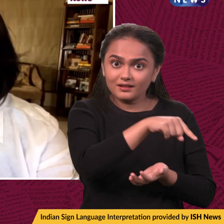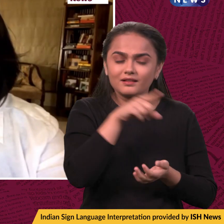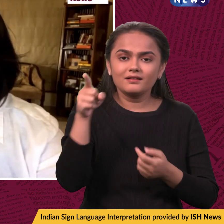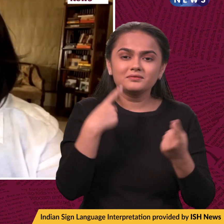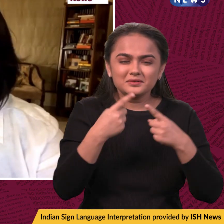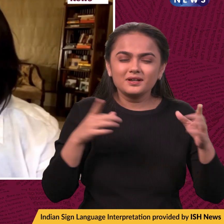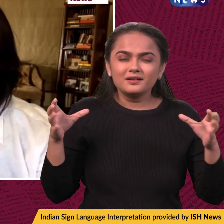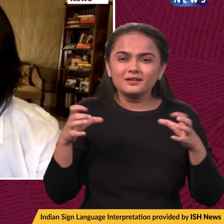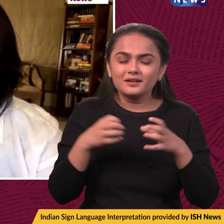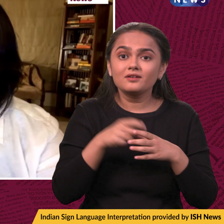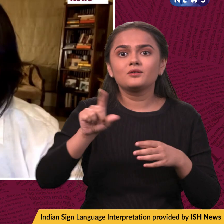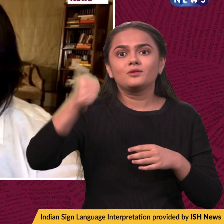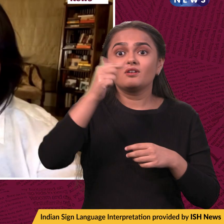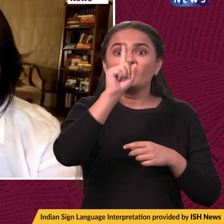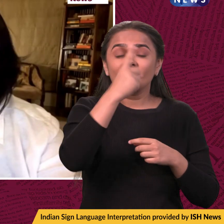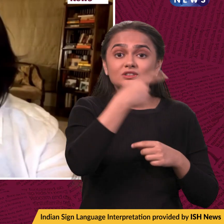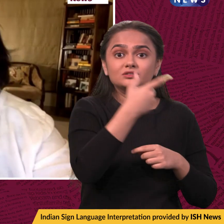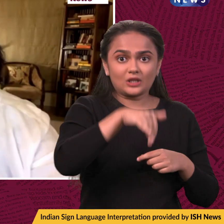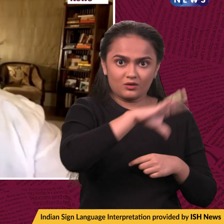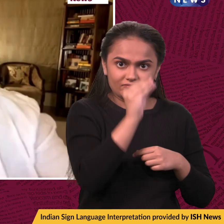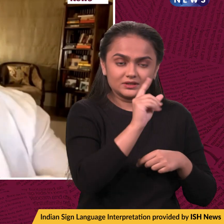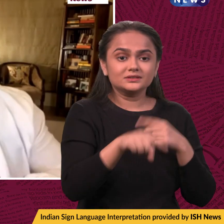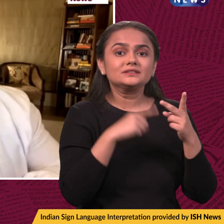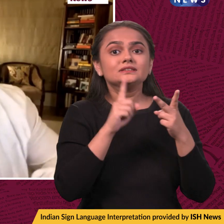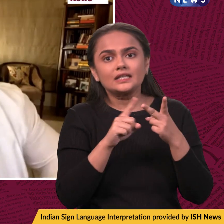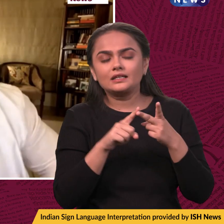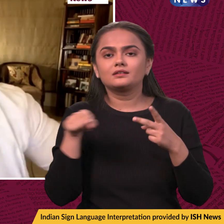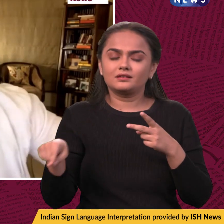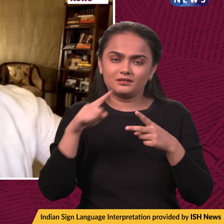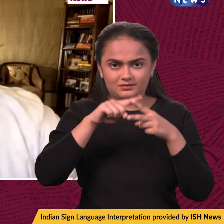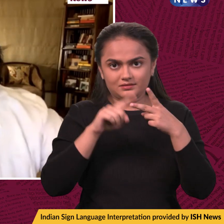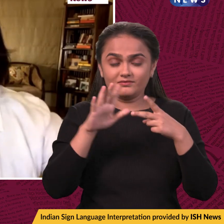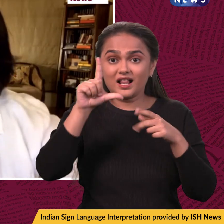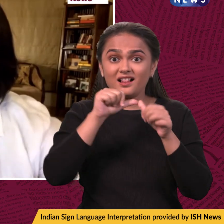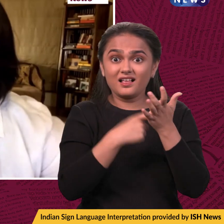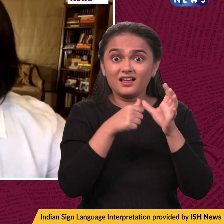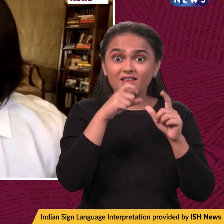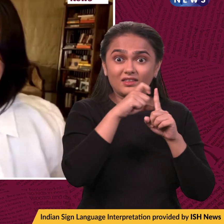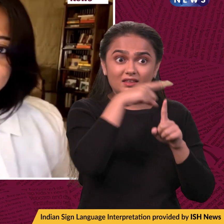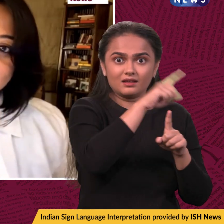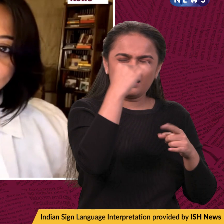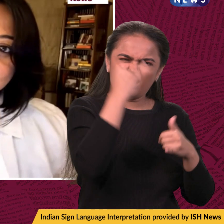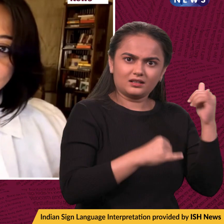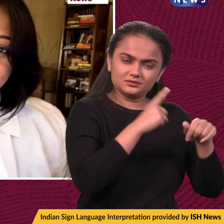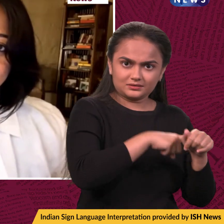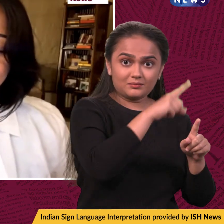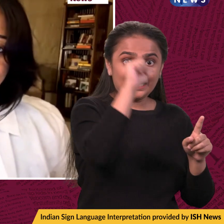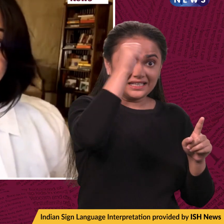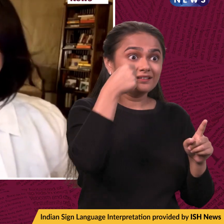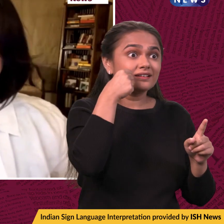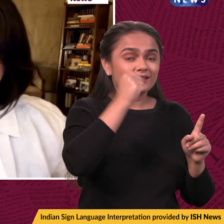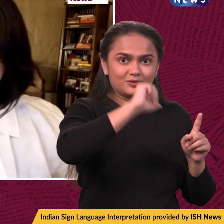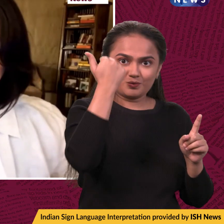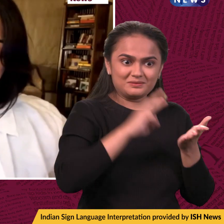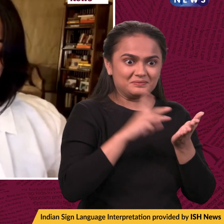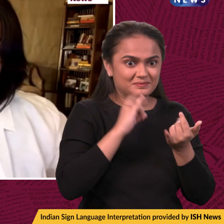in as first runner-up, and South Africa's contestant was second runner-up. So like I said, Lara Datta was the last time an Indian won the Miss Universe title,